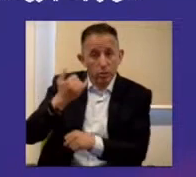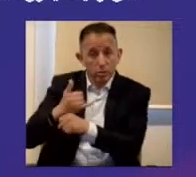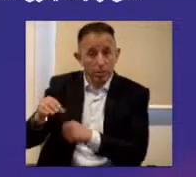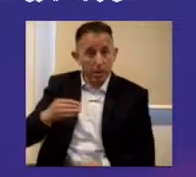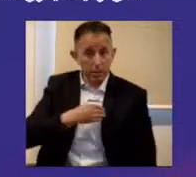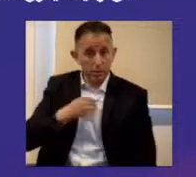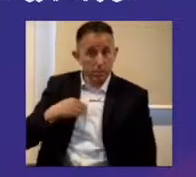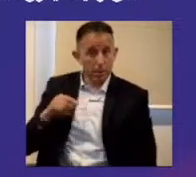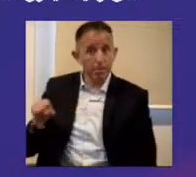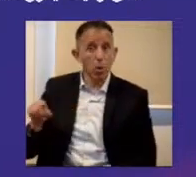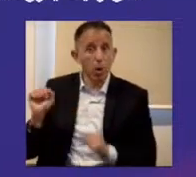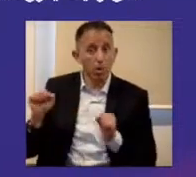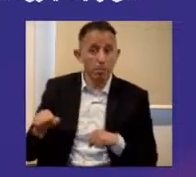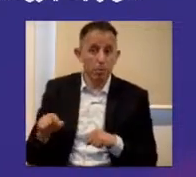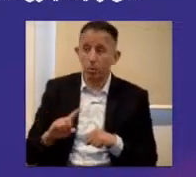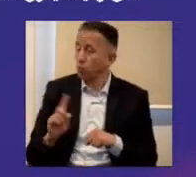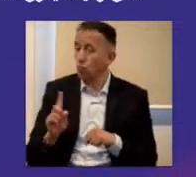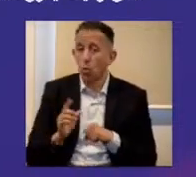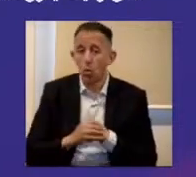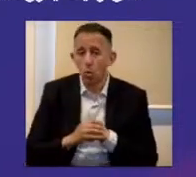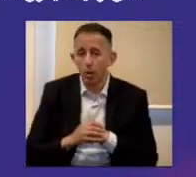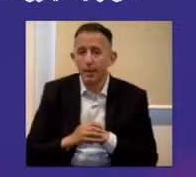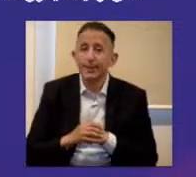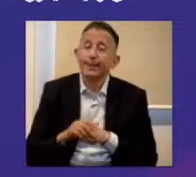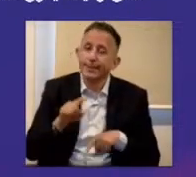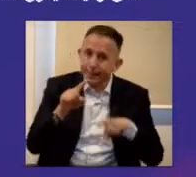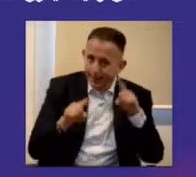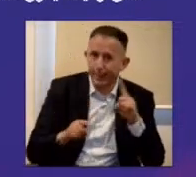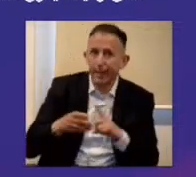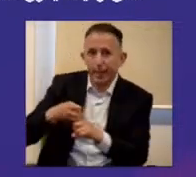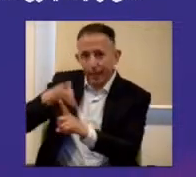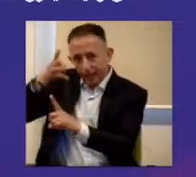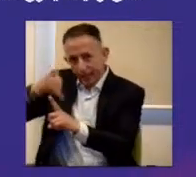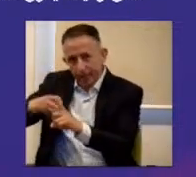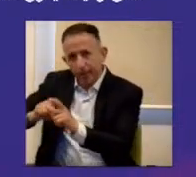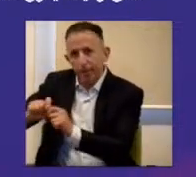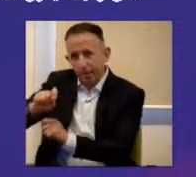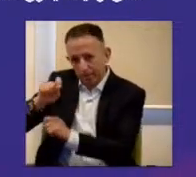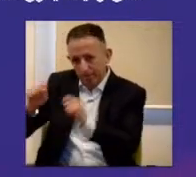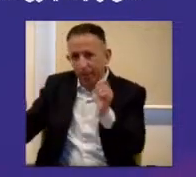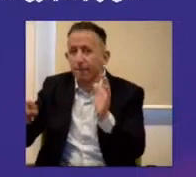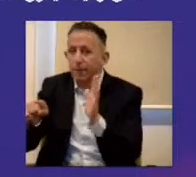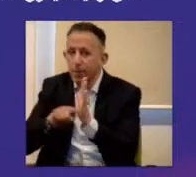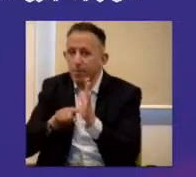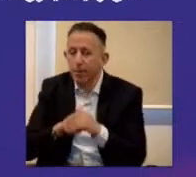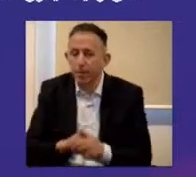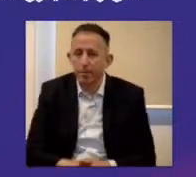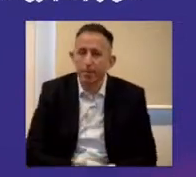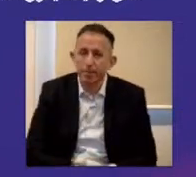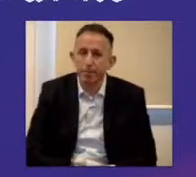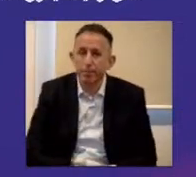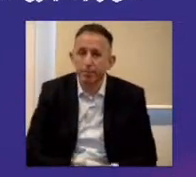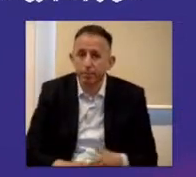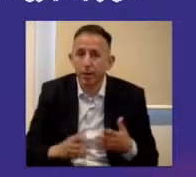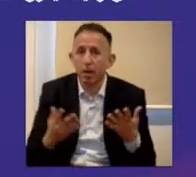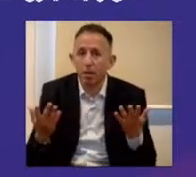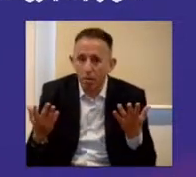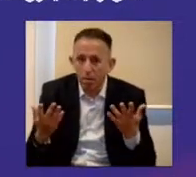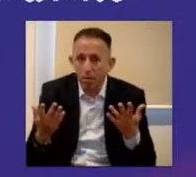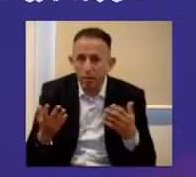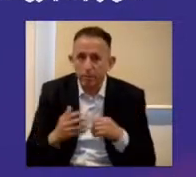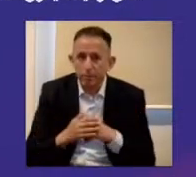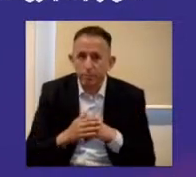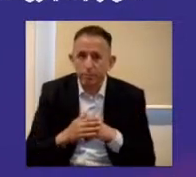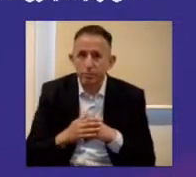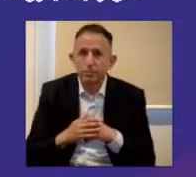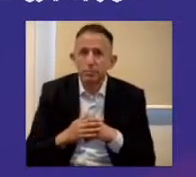that passed it. The same thing has took place for the law school. The bar school at the US has been, ChatGPT has passed